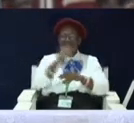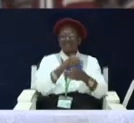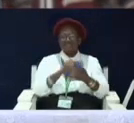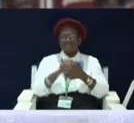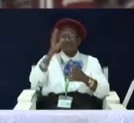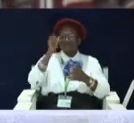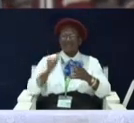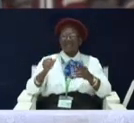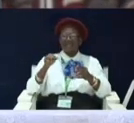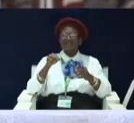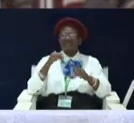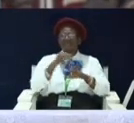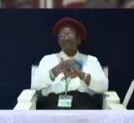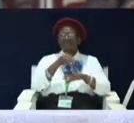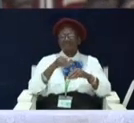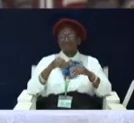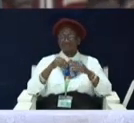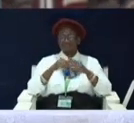si fi ipa gba.